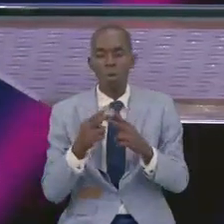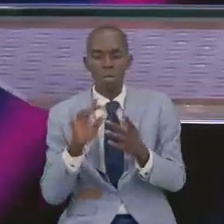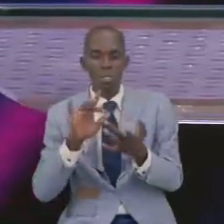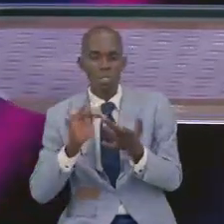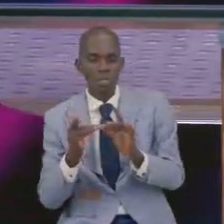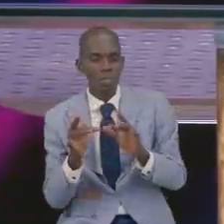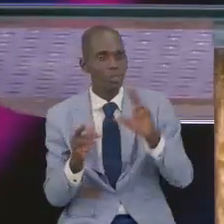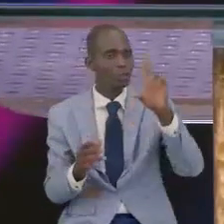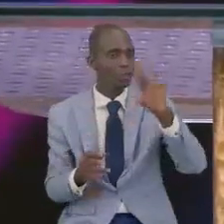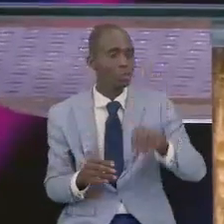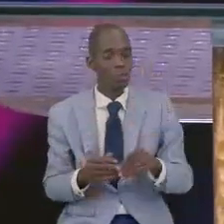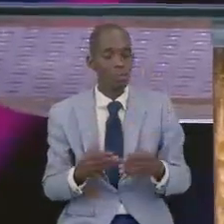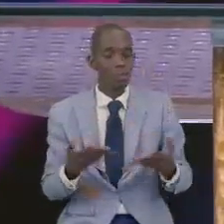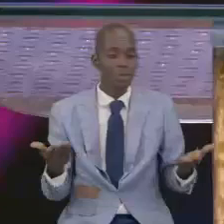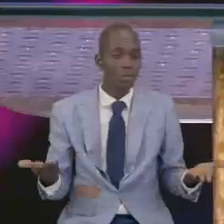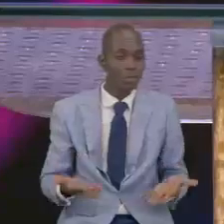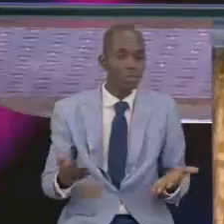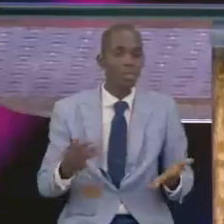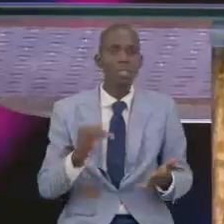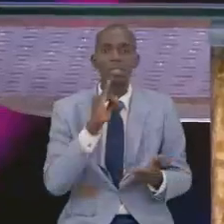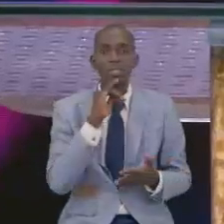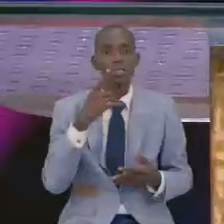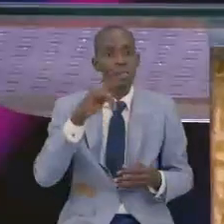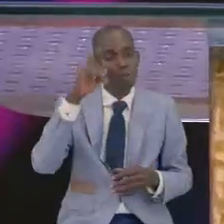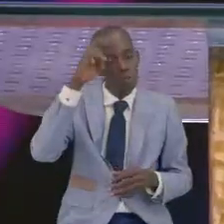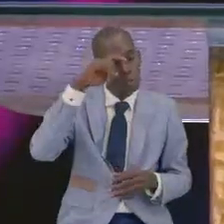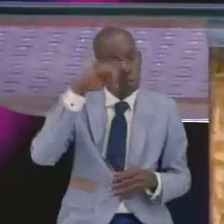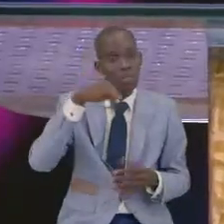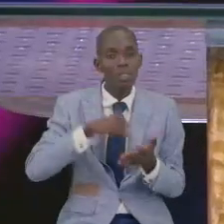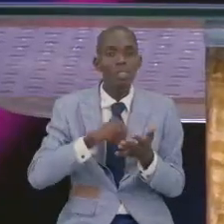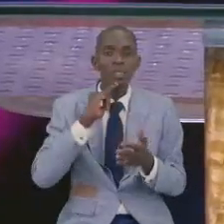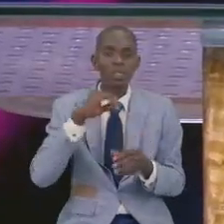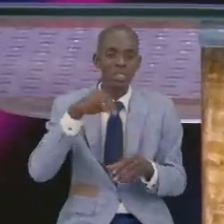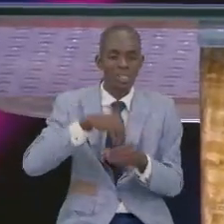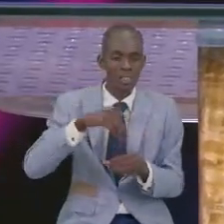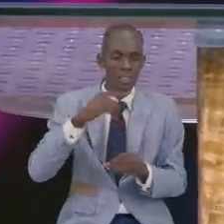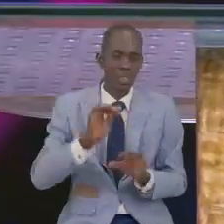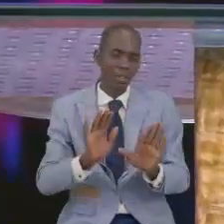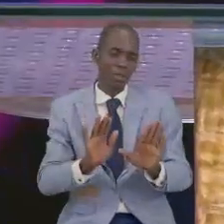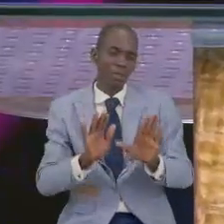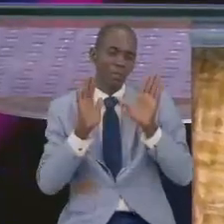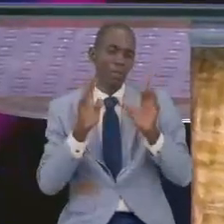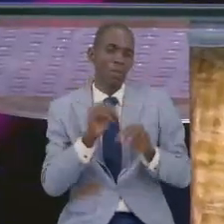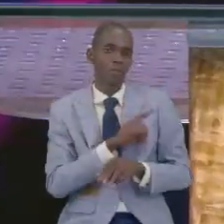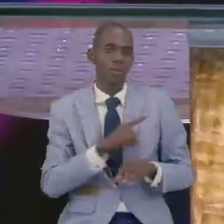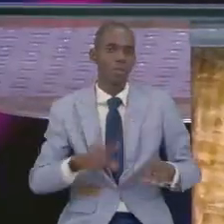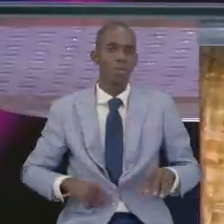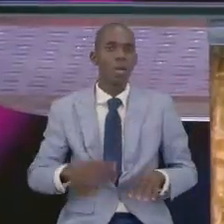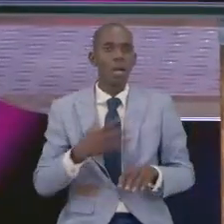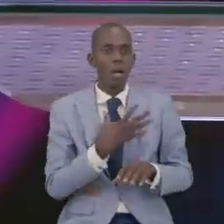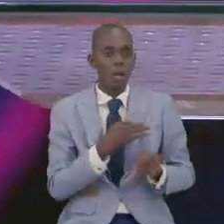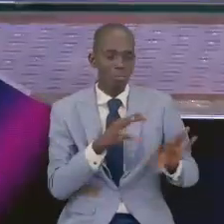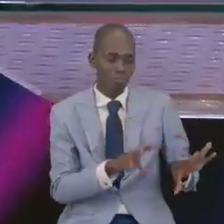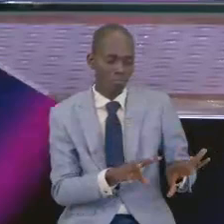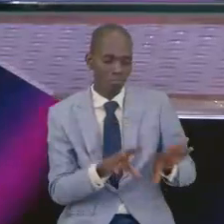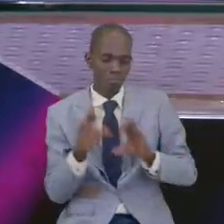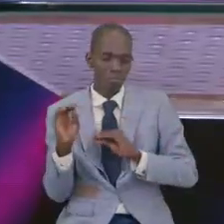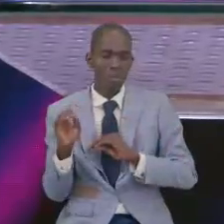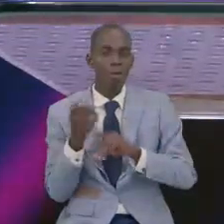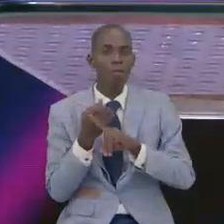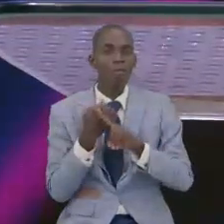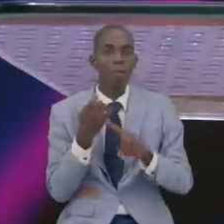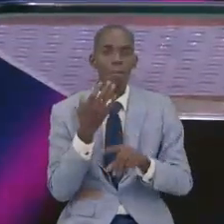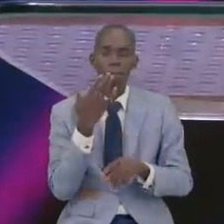is wisdom. It says, the fear of the Lord, that is wisdom. And to depart from